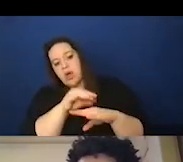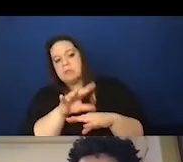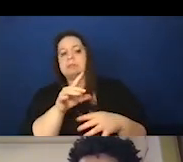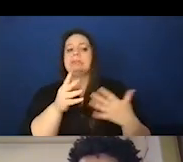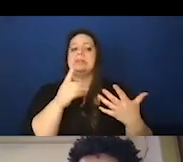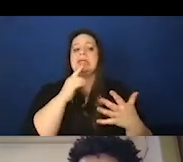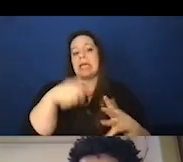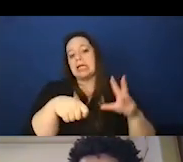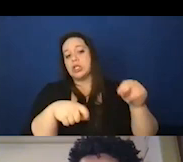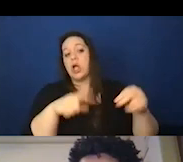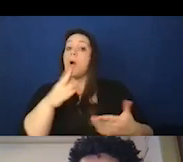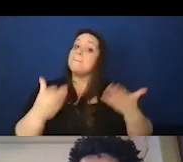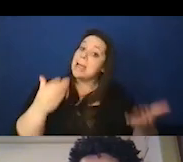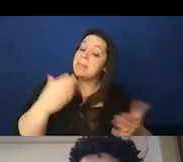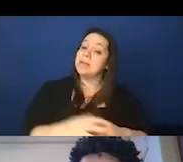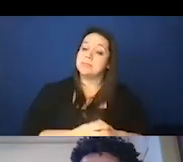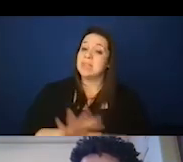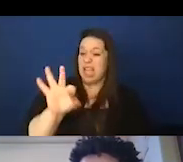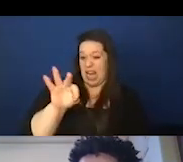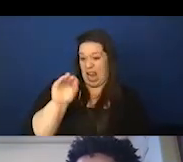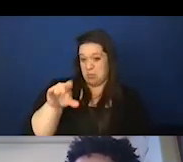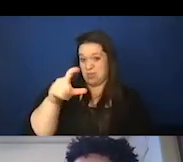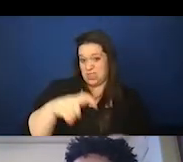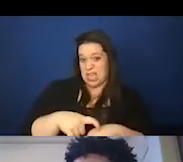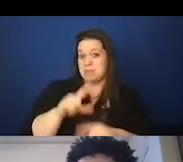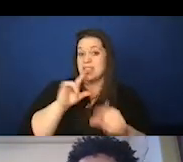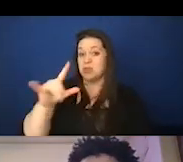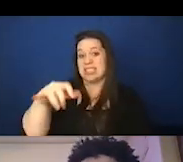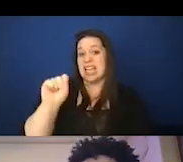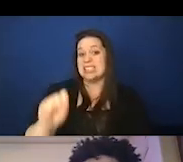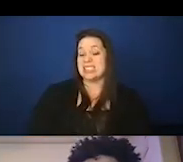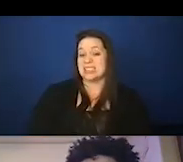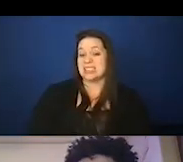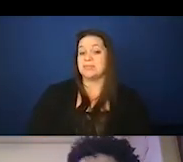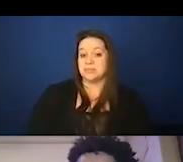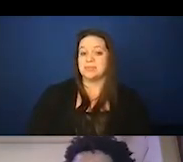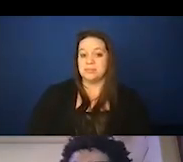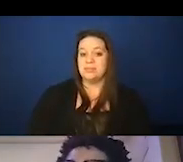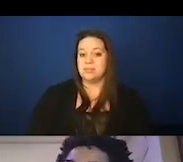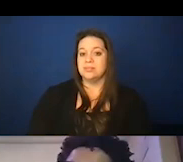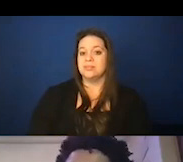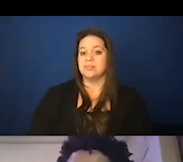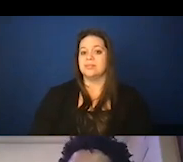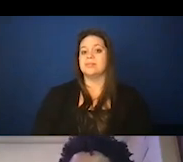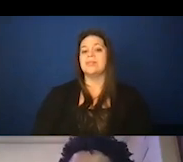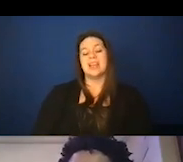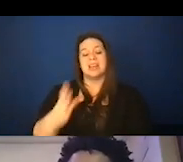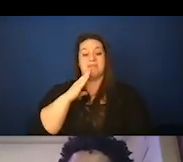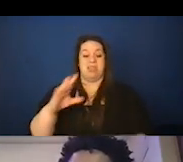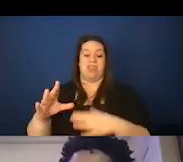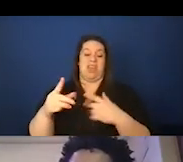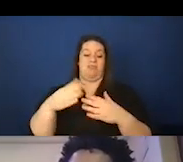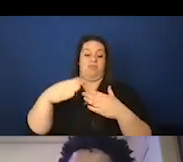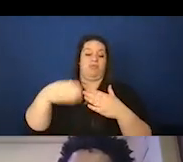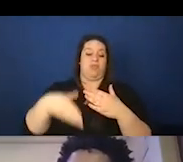But 90% of the time, it should be yes, because the outcome of getting this disease, it's really a bad outcome.